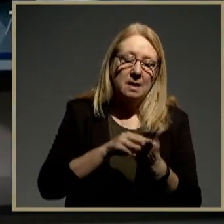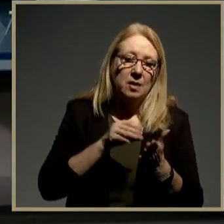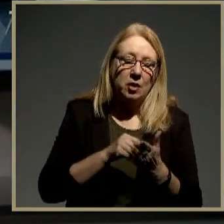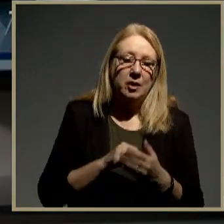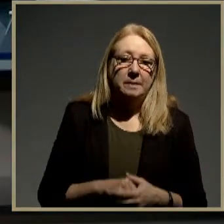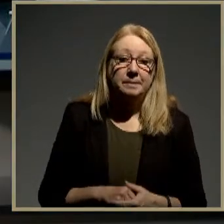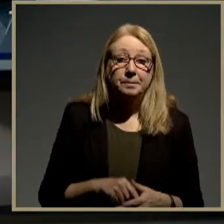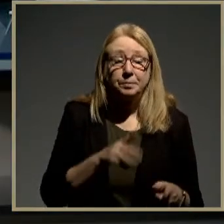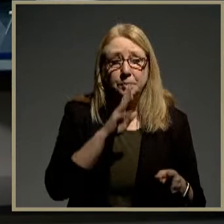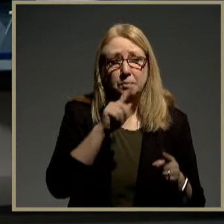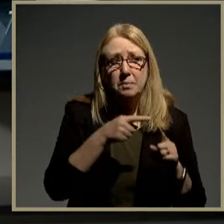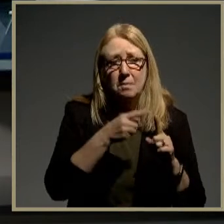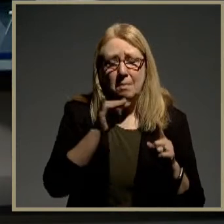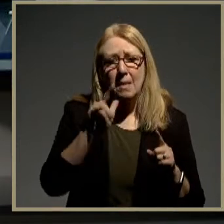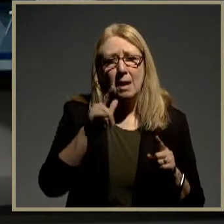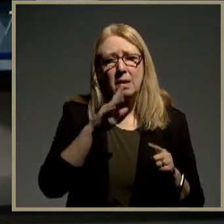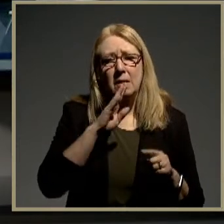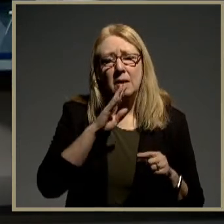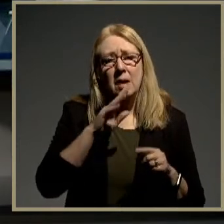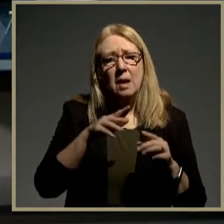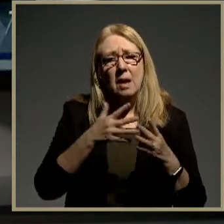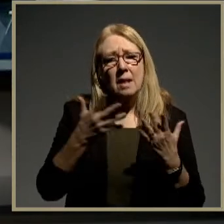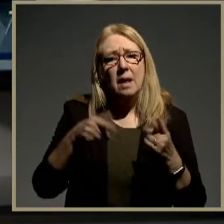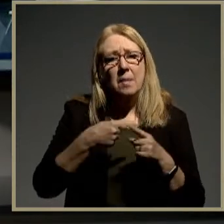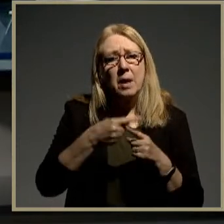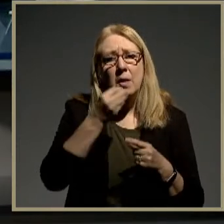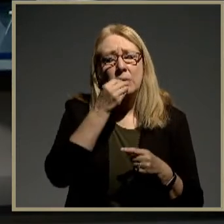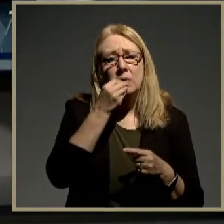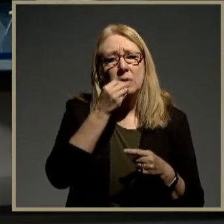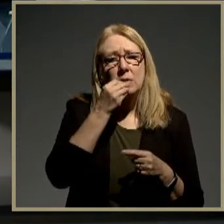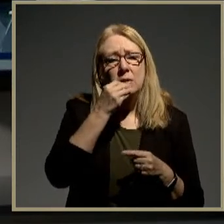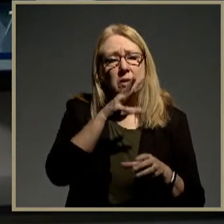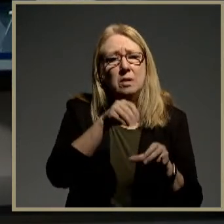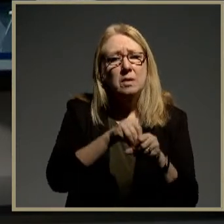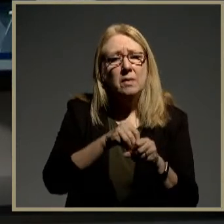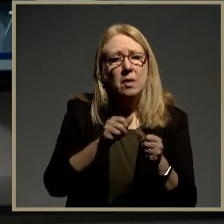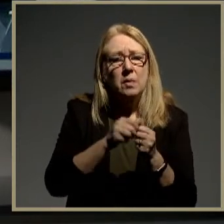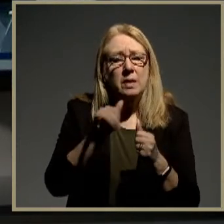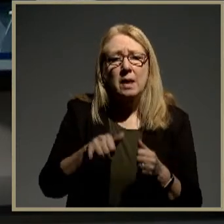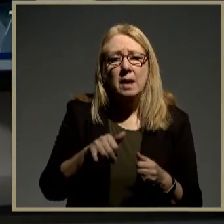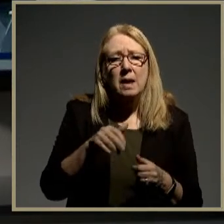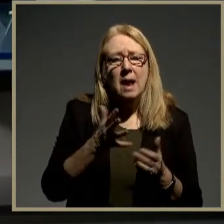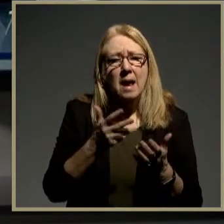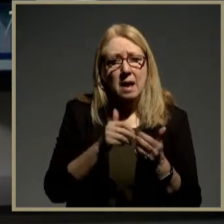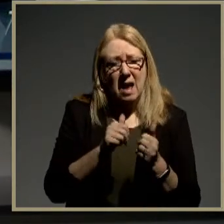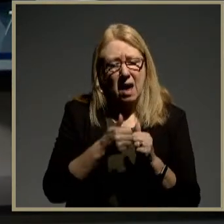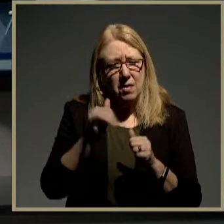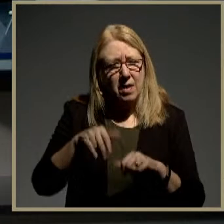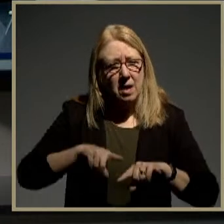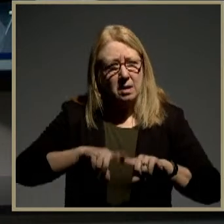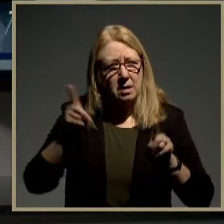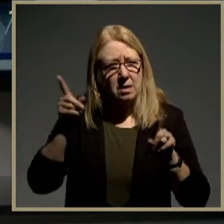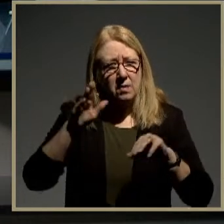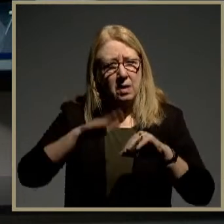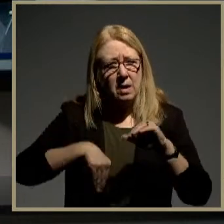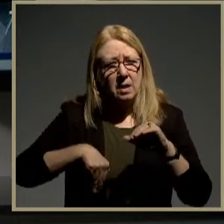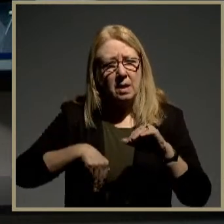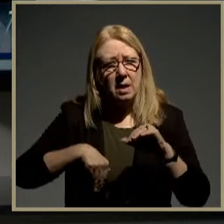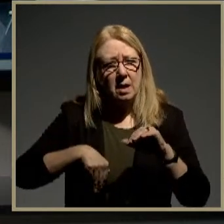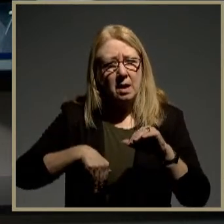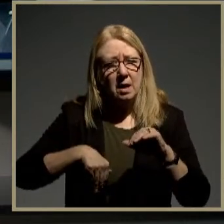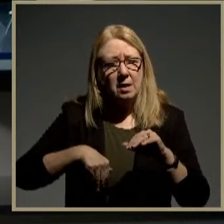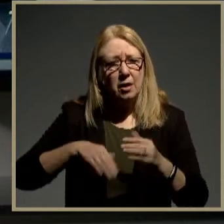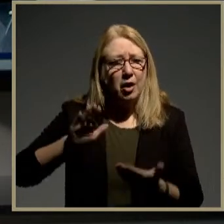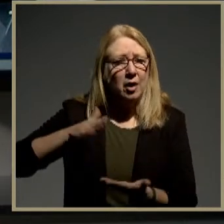mentioned nutrition several times as being a big part of this. How is it different, say, than a